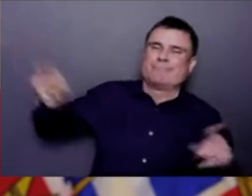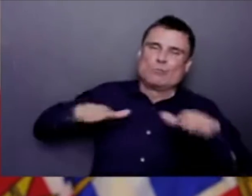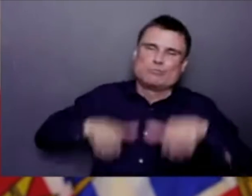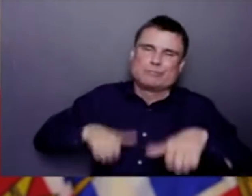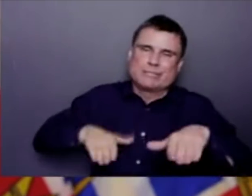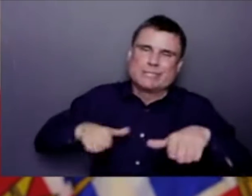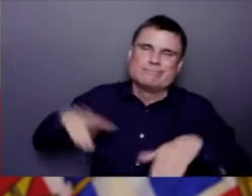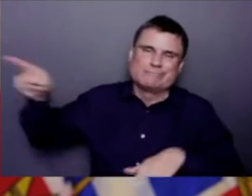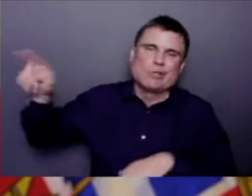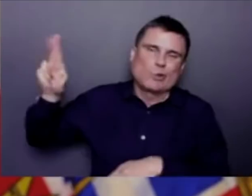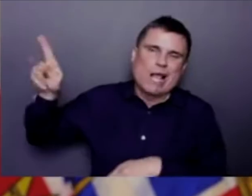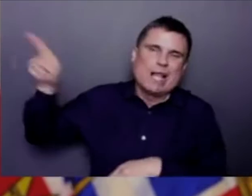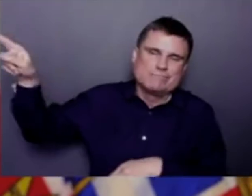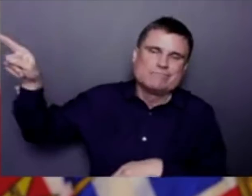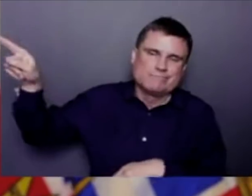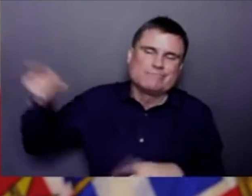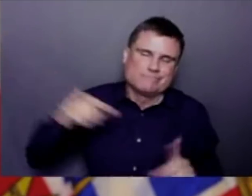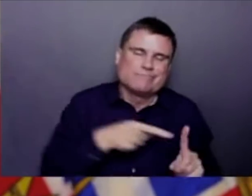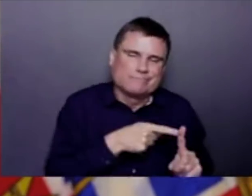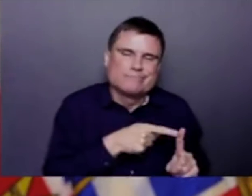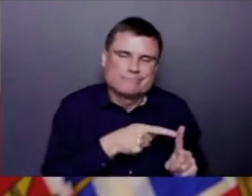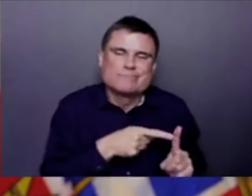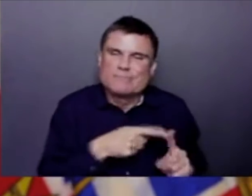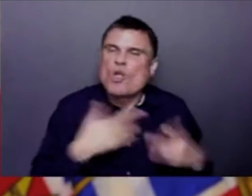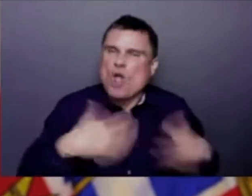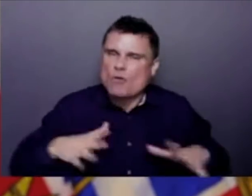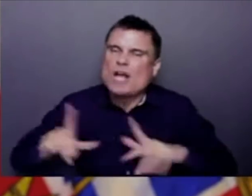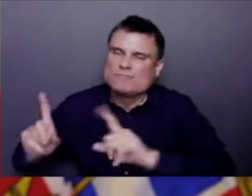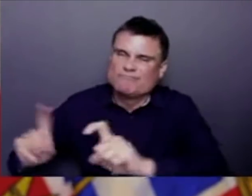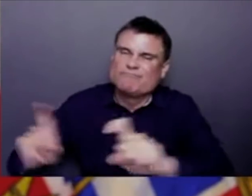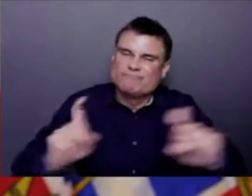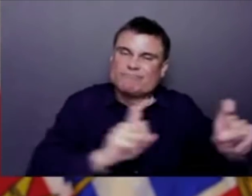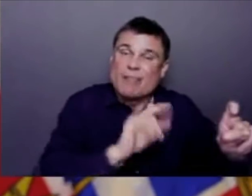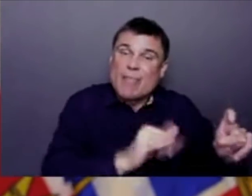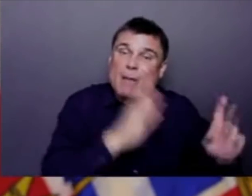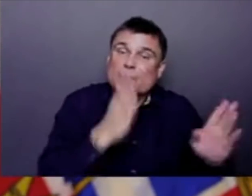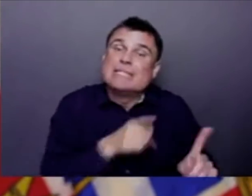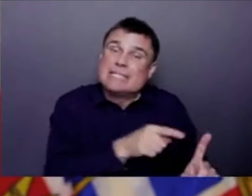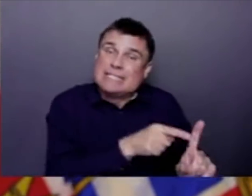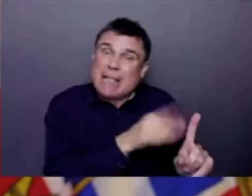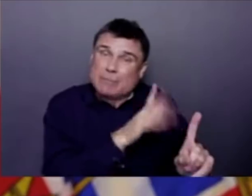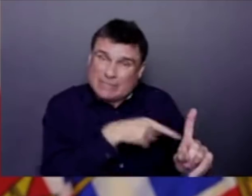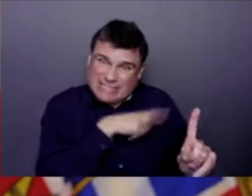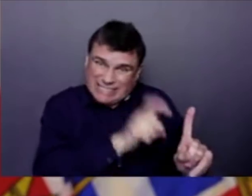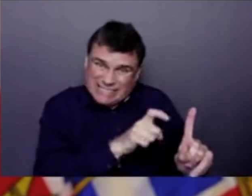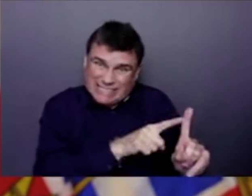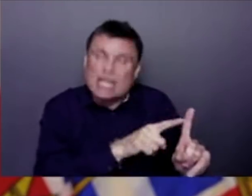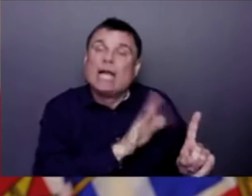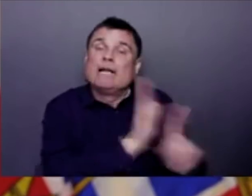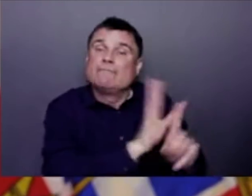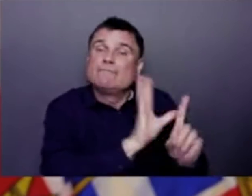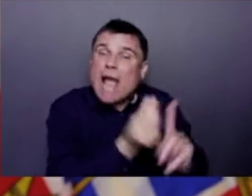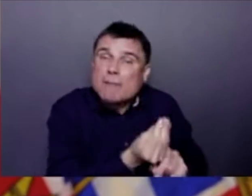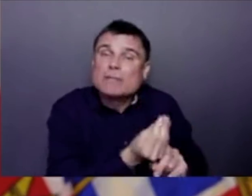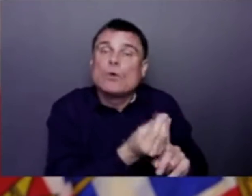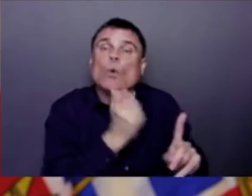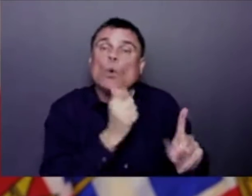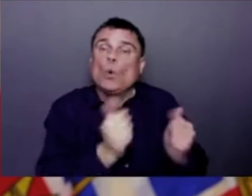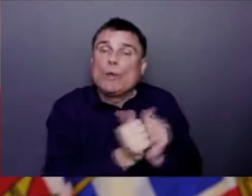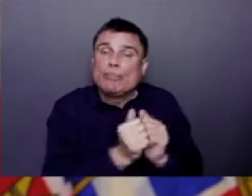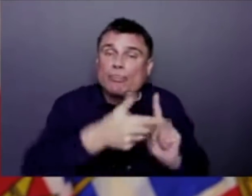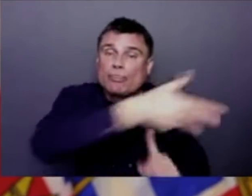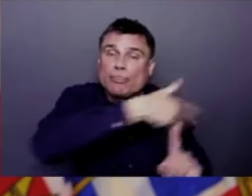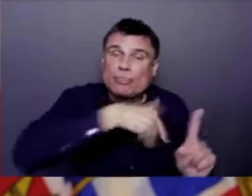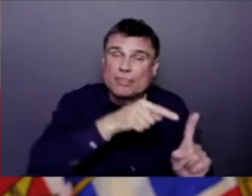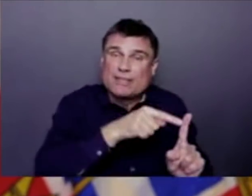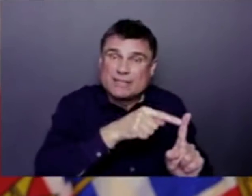household, even though the person was meant to be isolating away from them. And this is to be sure that we're being extra careful